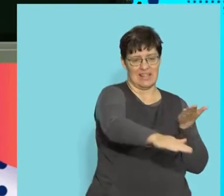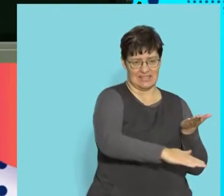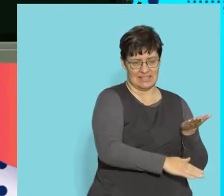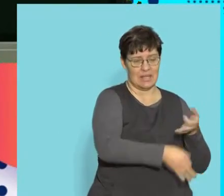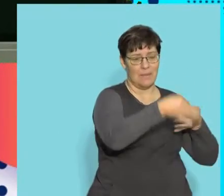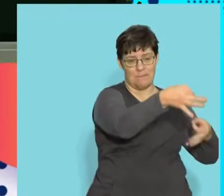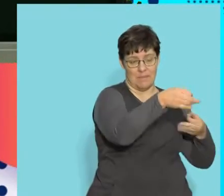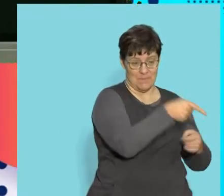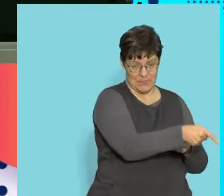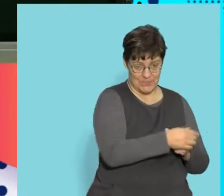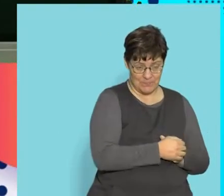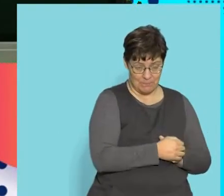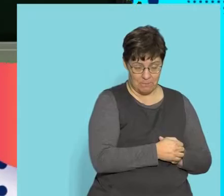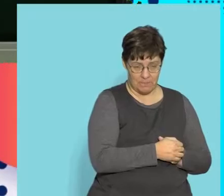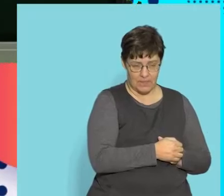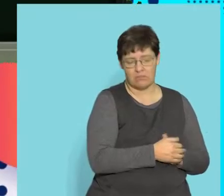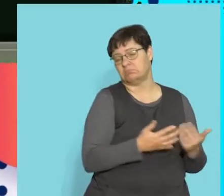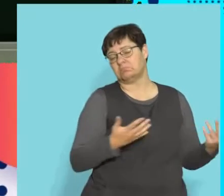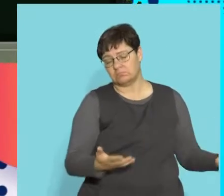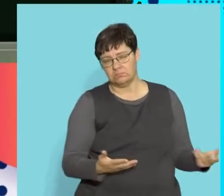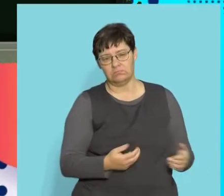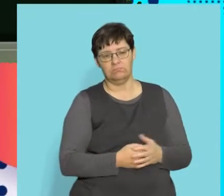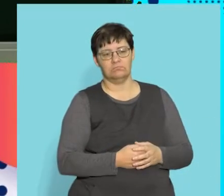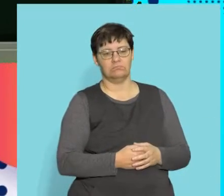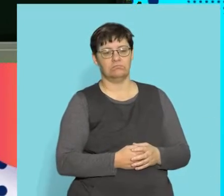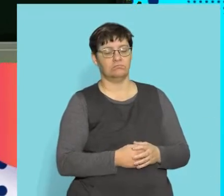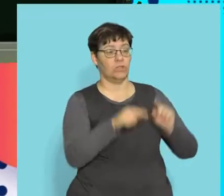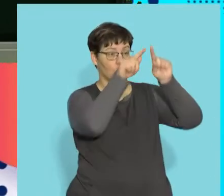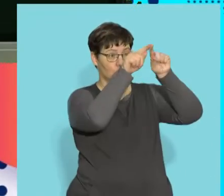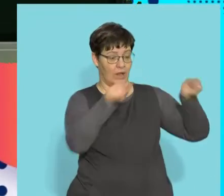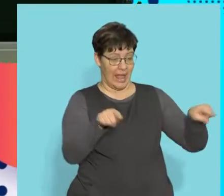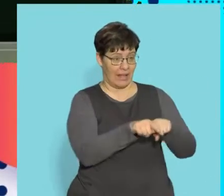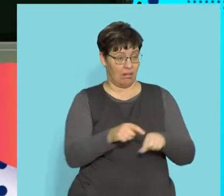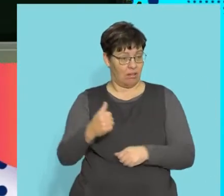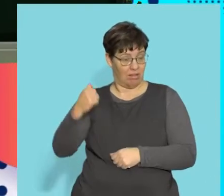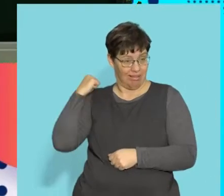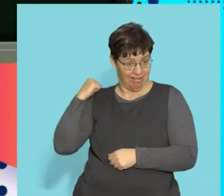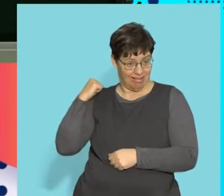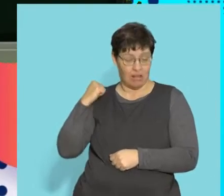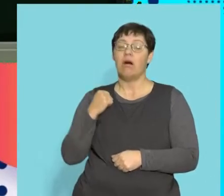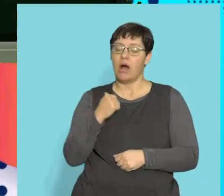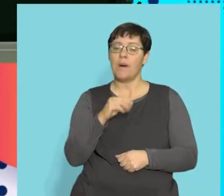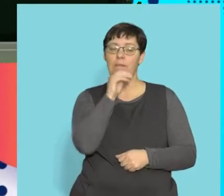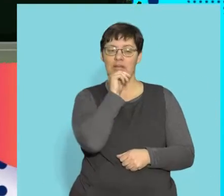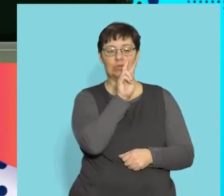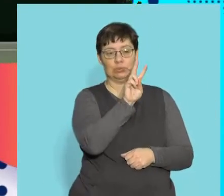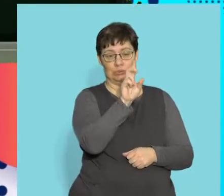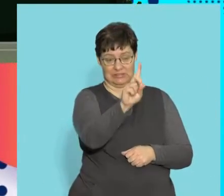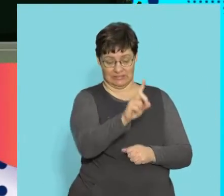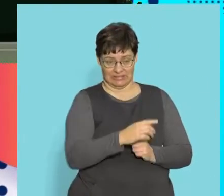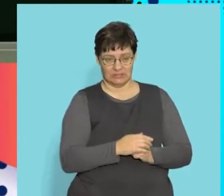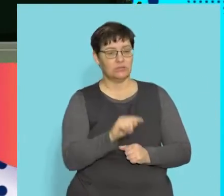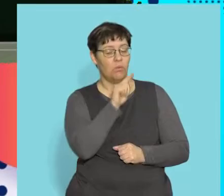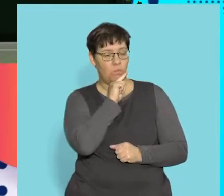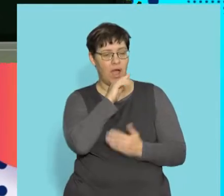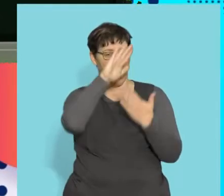occur on a flat surface. So if I were to draw a triangle on the board behind me, that is a two-dimensional shape because